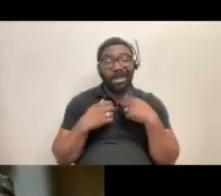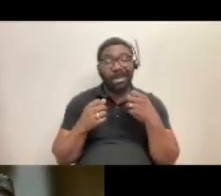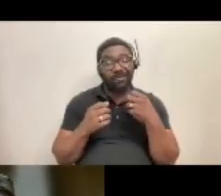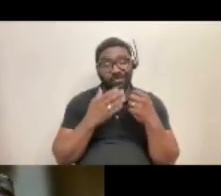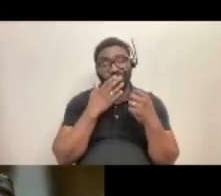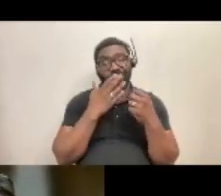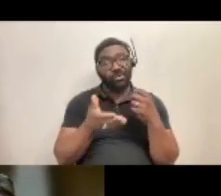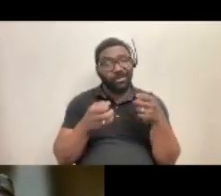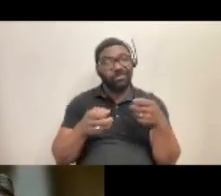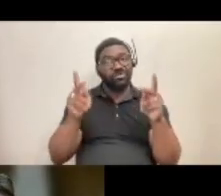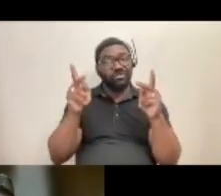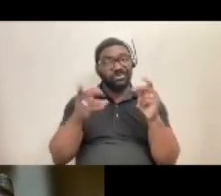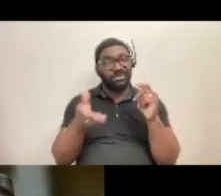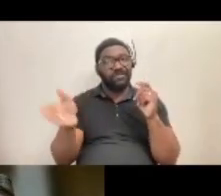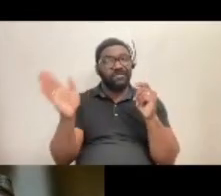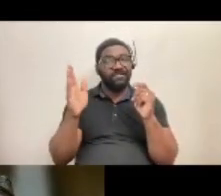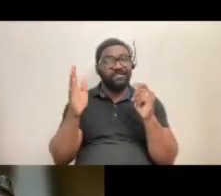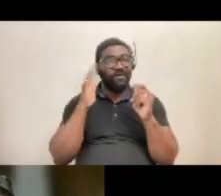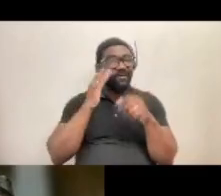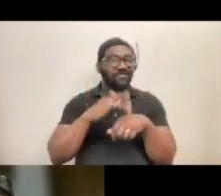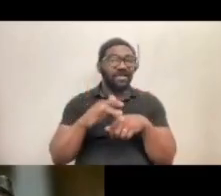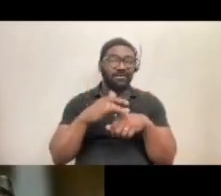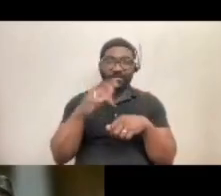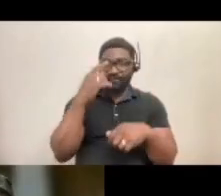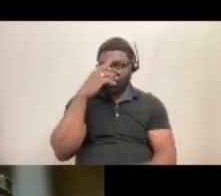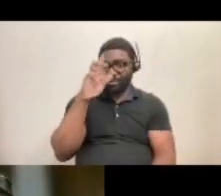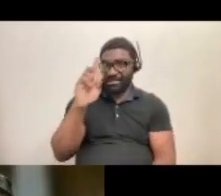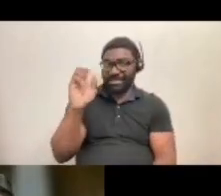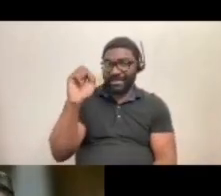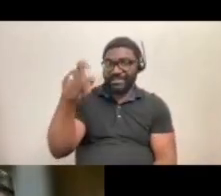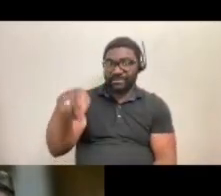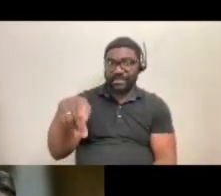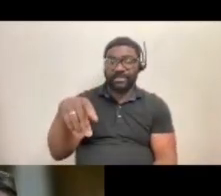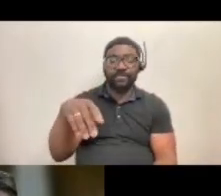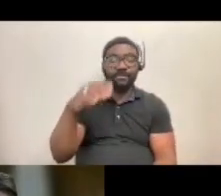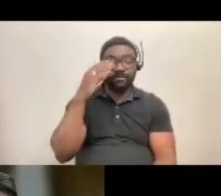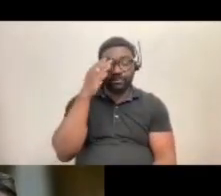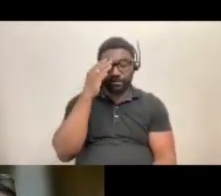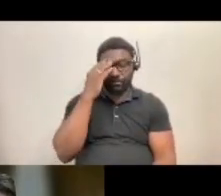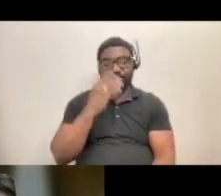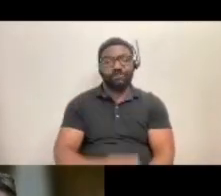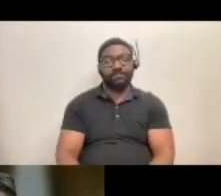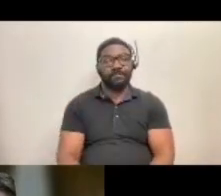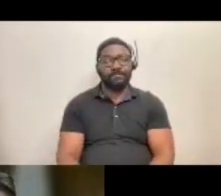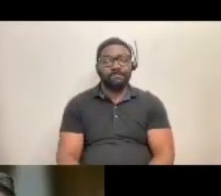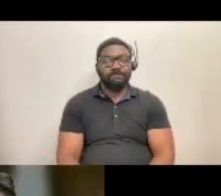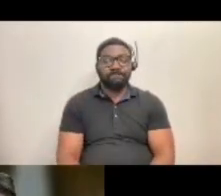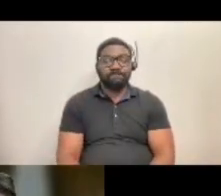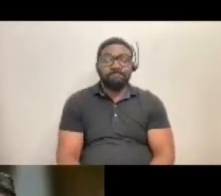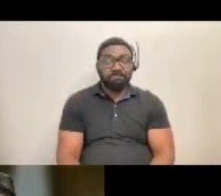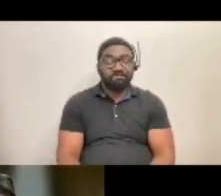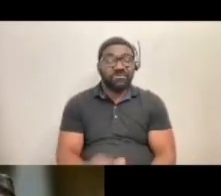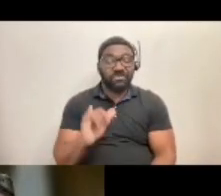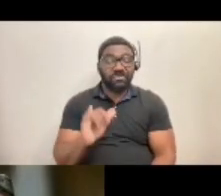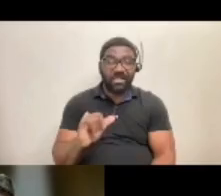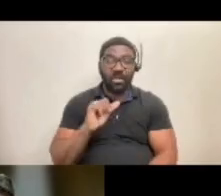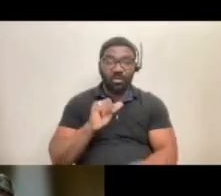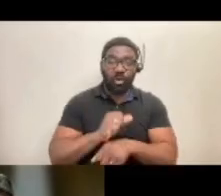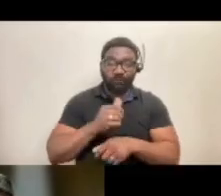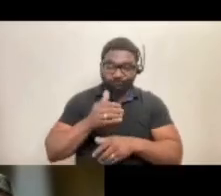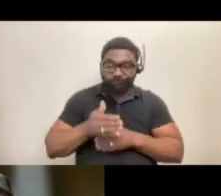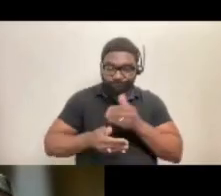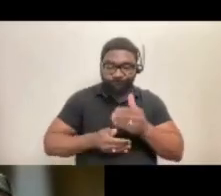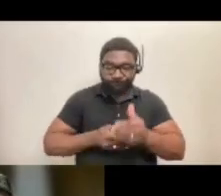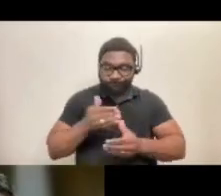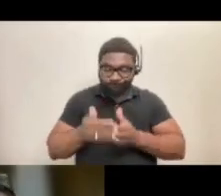are available to DSPs moving forward and the ability to build those out. So it's a work in progress. I